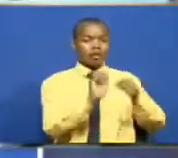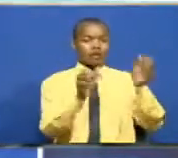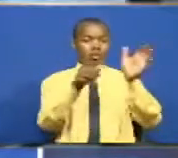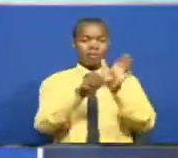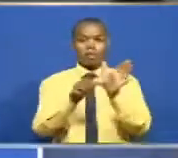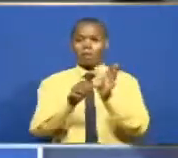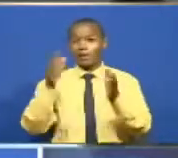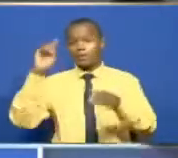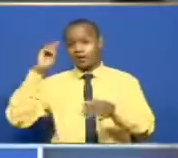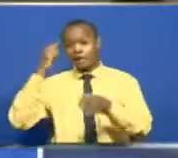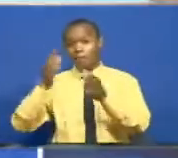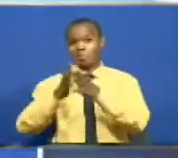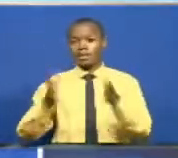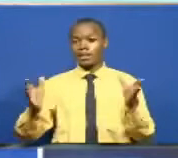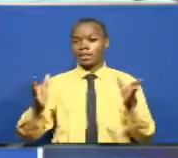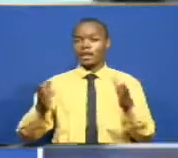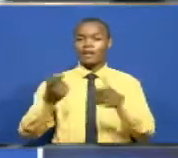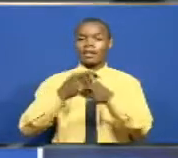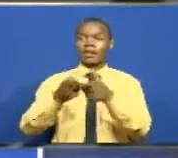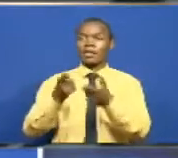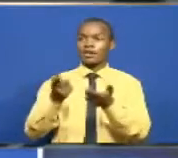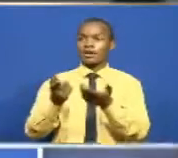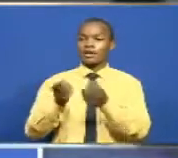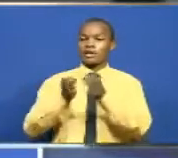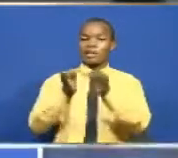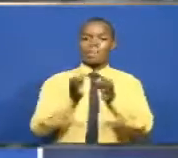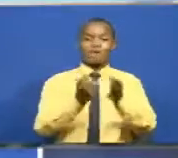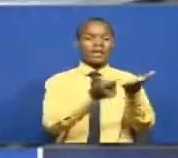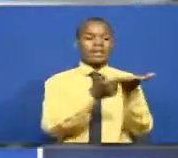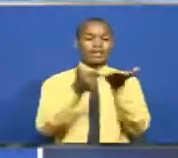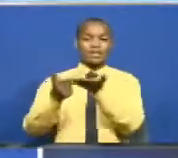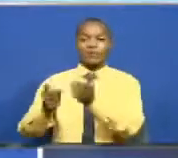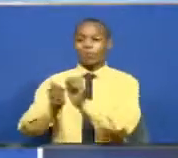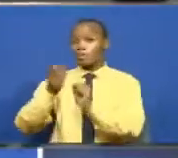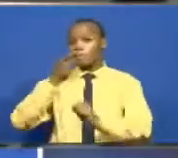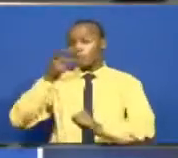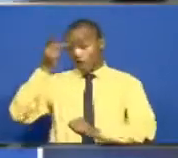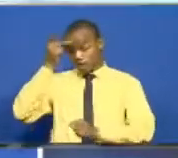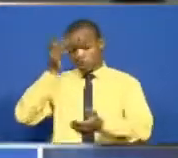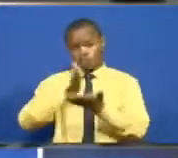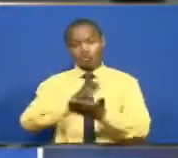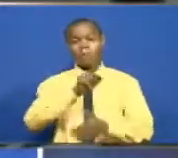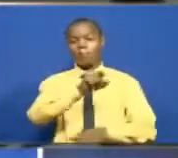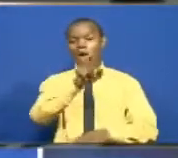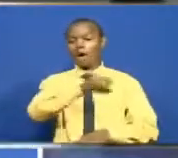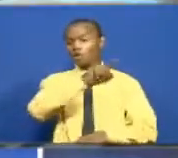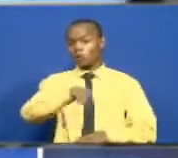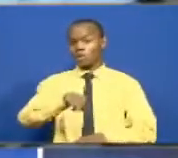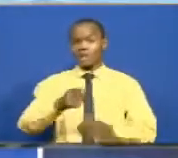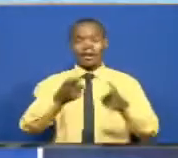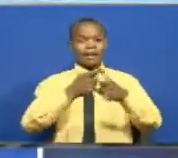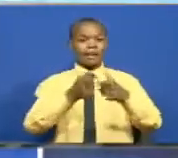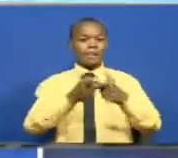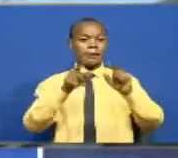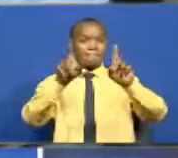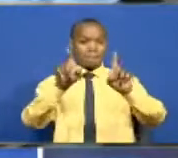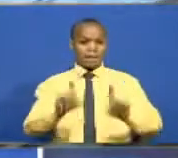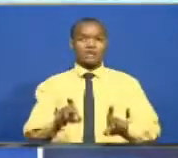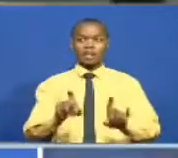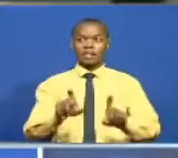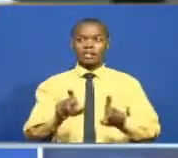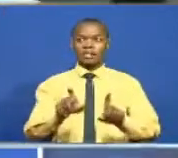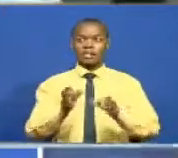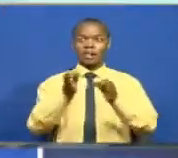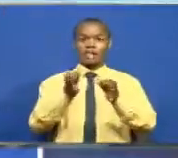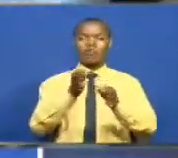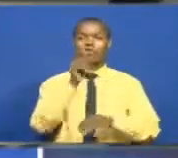ni tatizo sugu, wakakaa na wazazi hawa wakaona hili jambo jameni hapana, lazima mtu akitaka kula